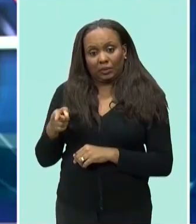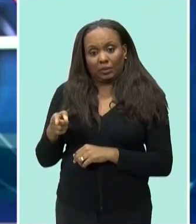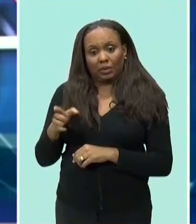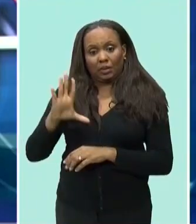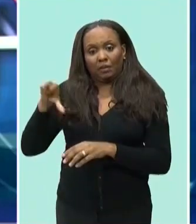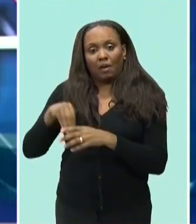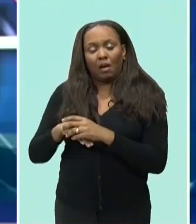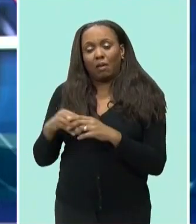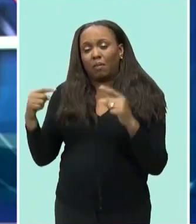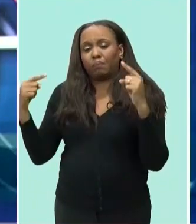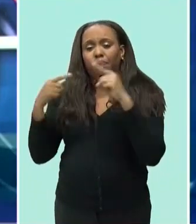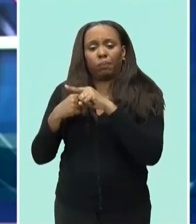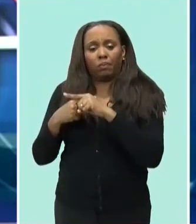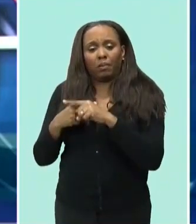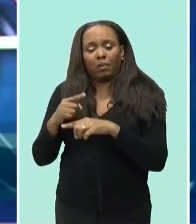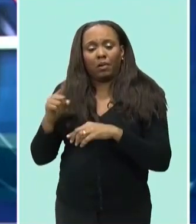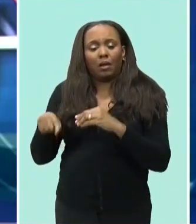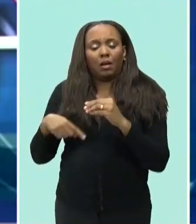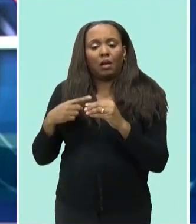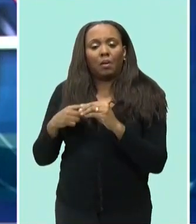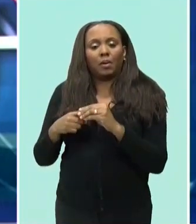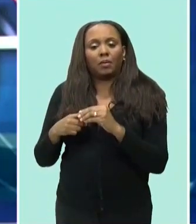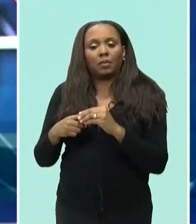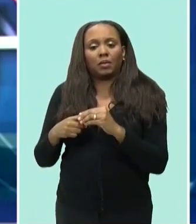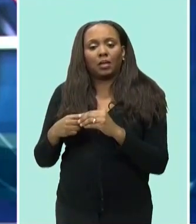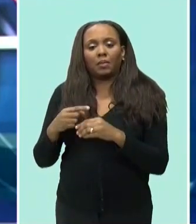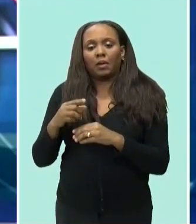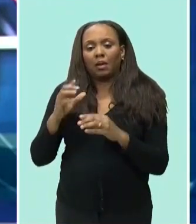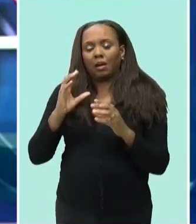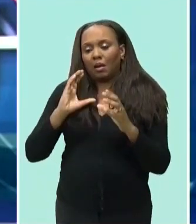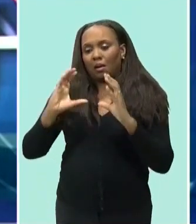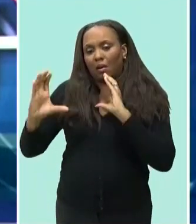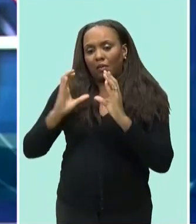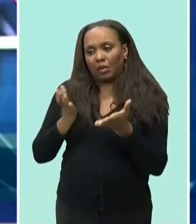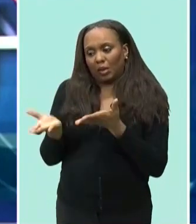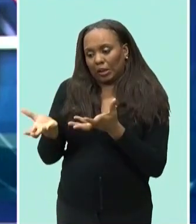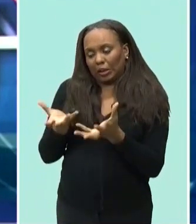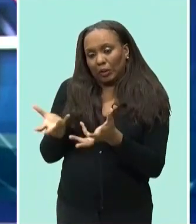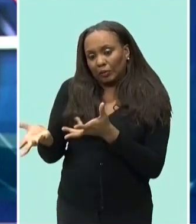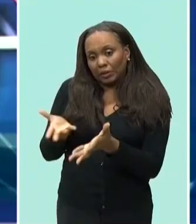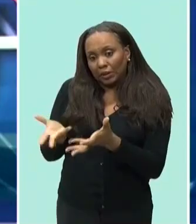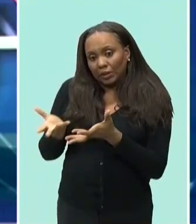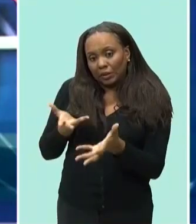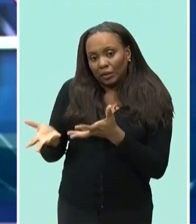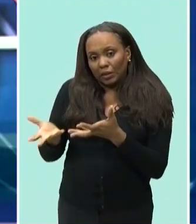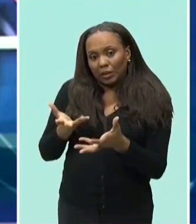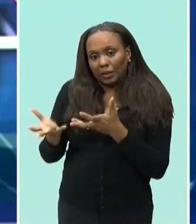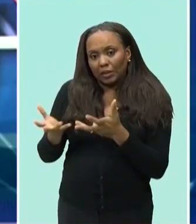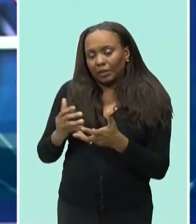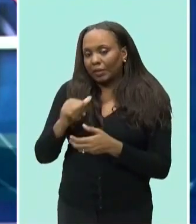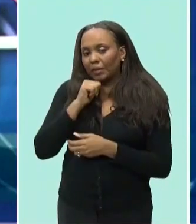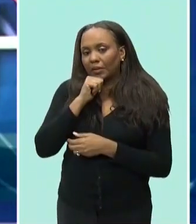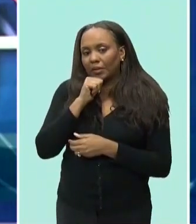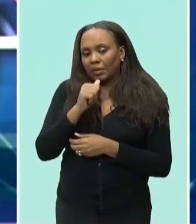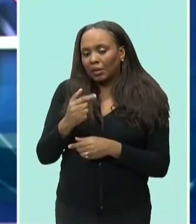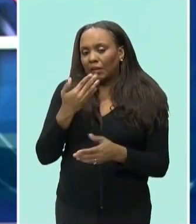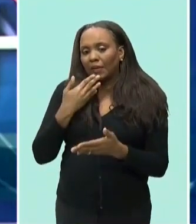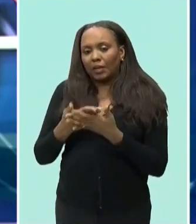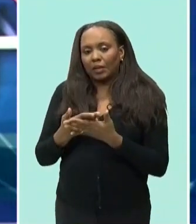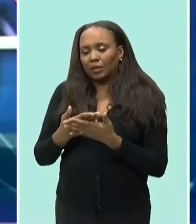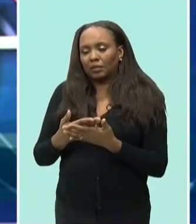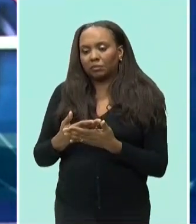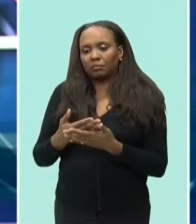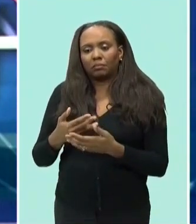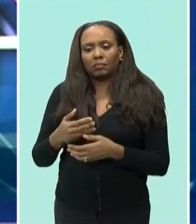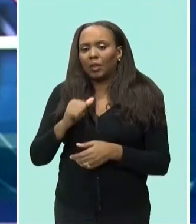embroiled in controversy regarding what many people believe to be an inappropriate conversation circulating on social media. It